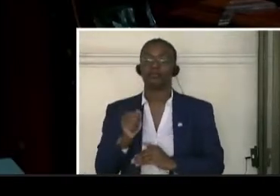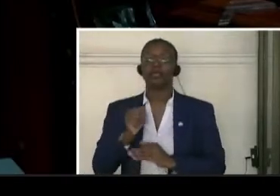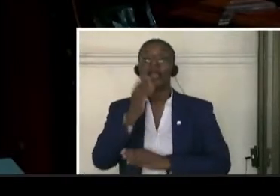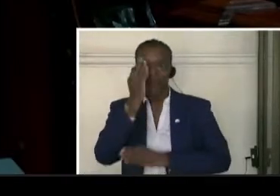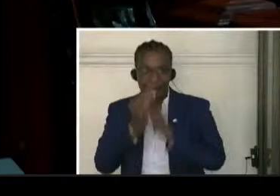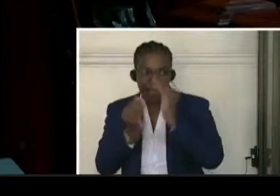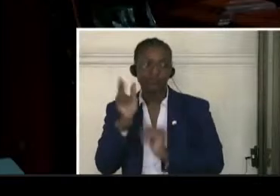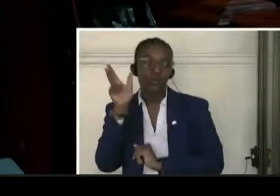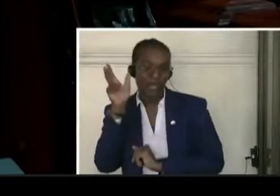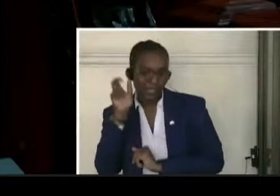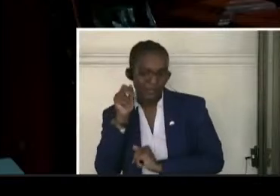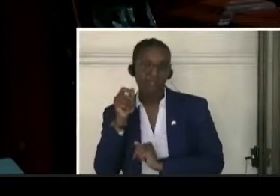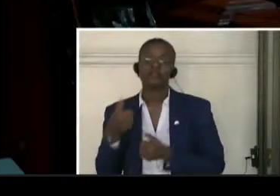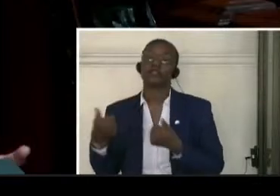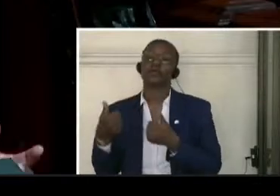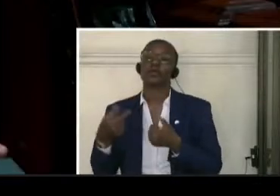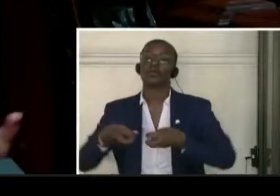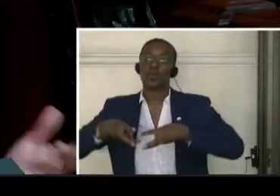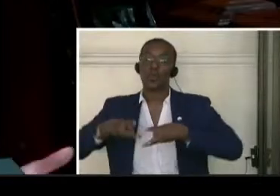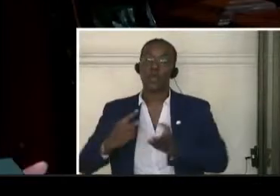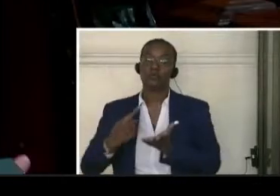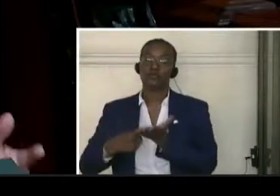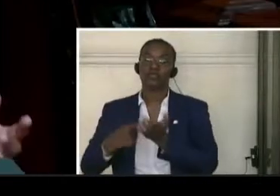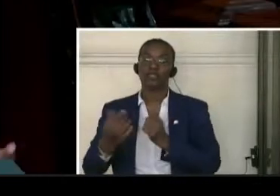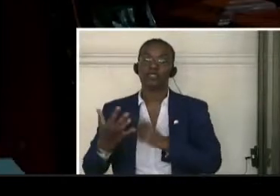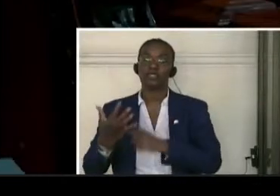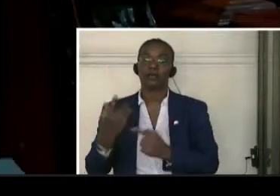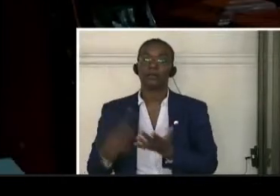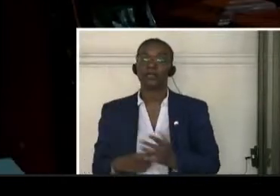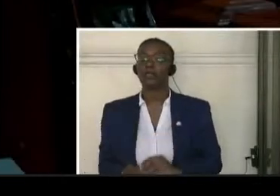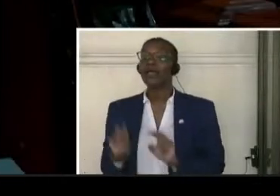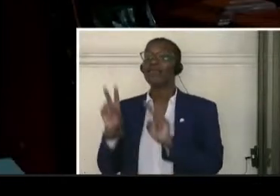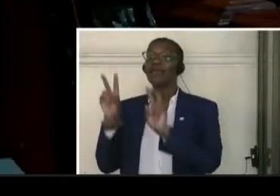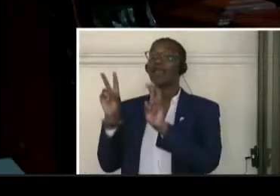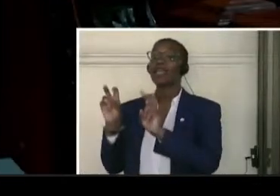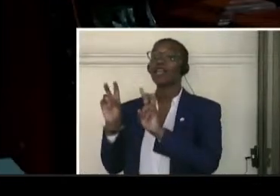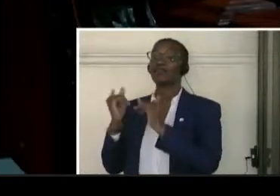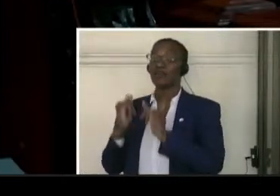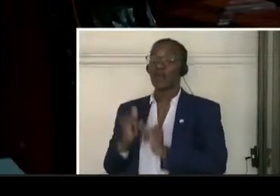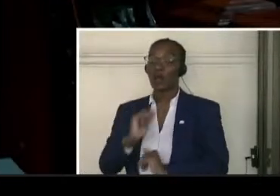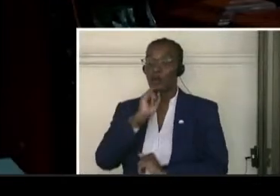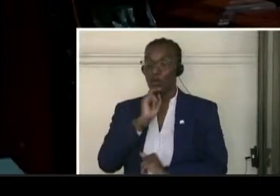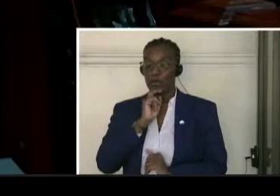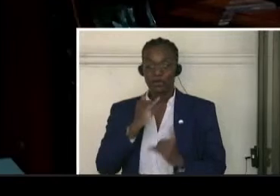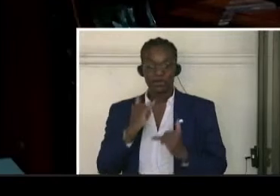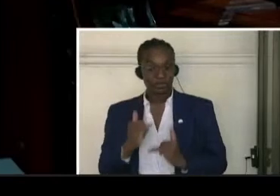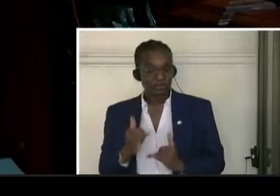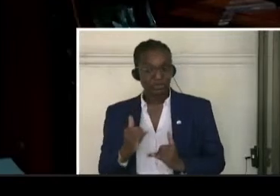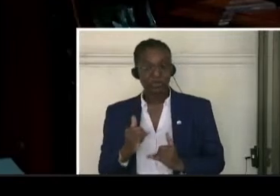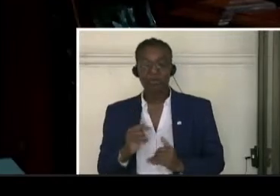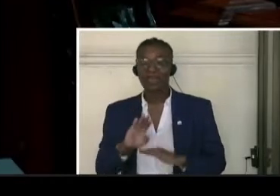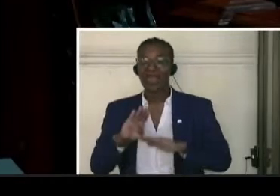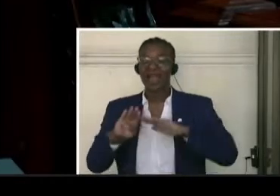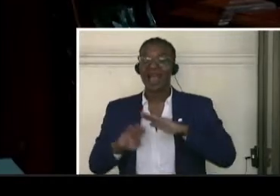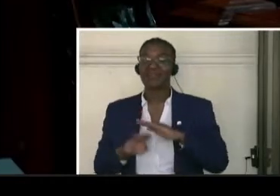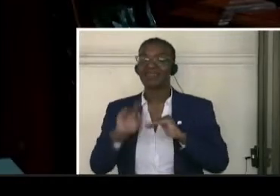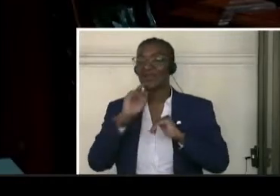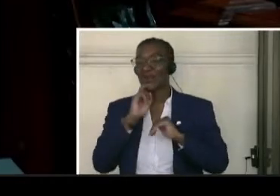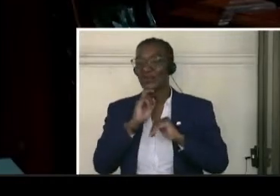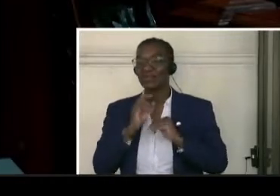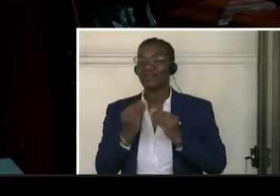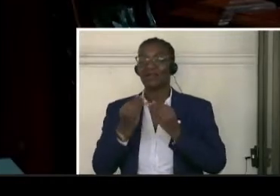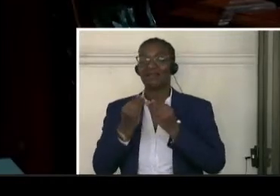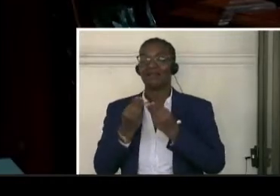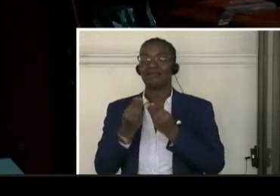good way of debating. I think I've covered the issue that we have utilized, we have underutilized the money for